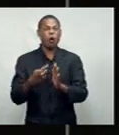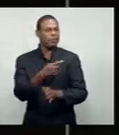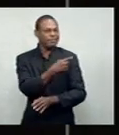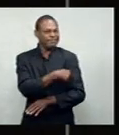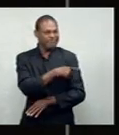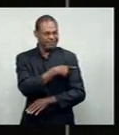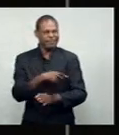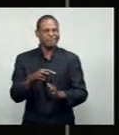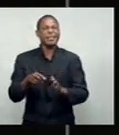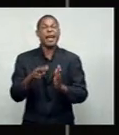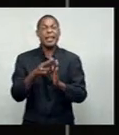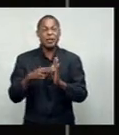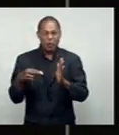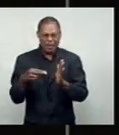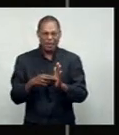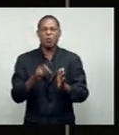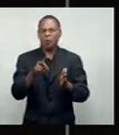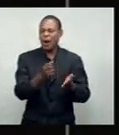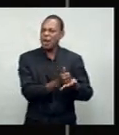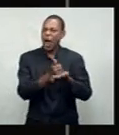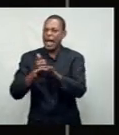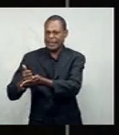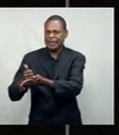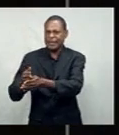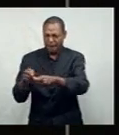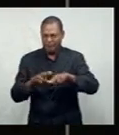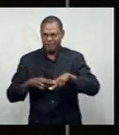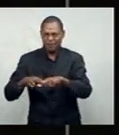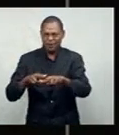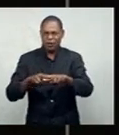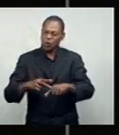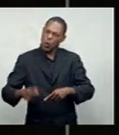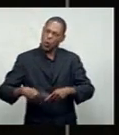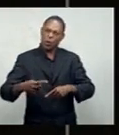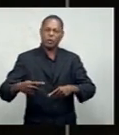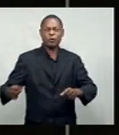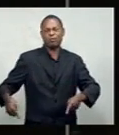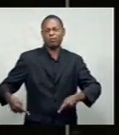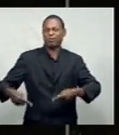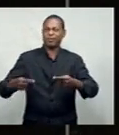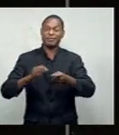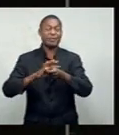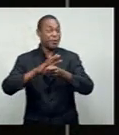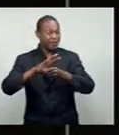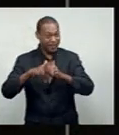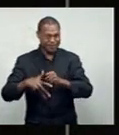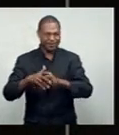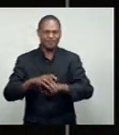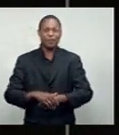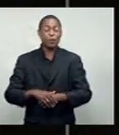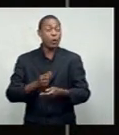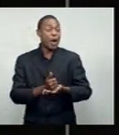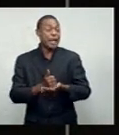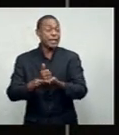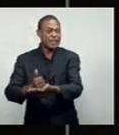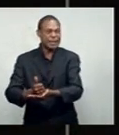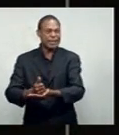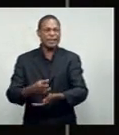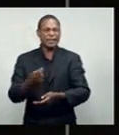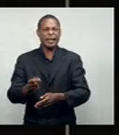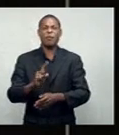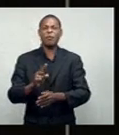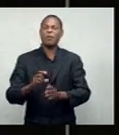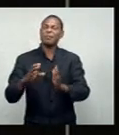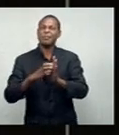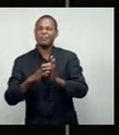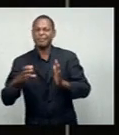to provide assistance to St. John, Fiji as we continue the battle against COVID-19. The assistance includes 4 land cruisers,